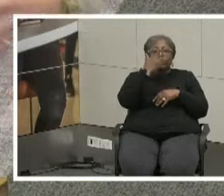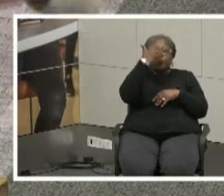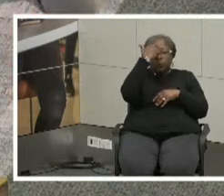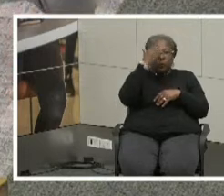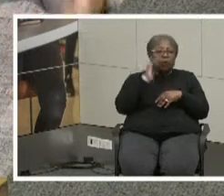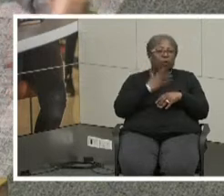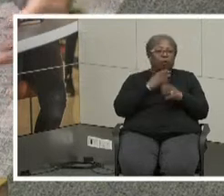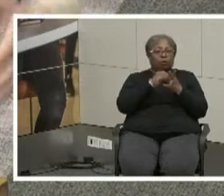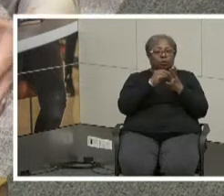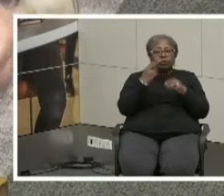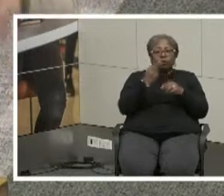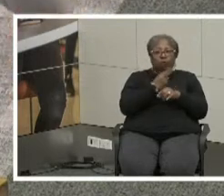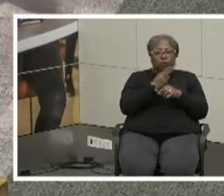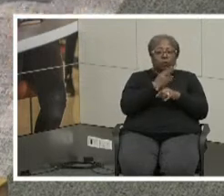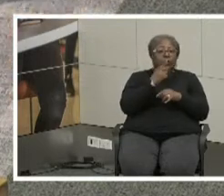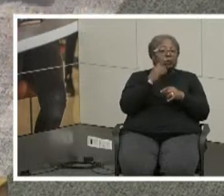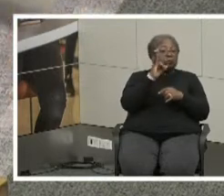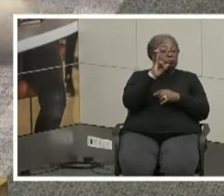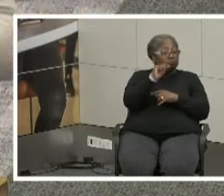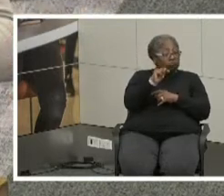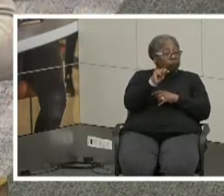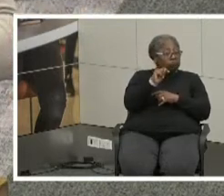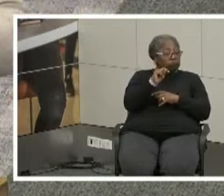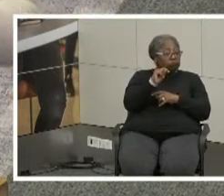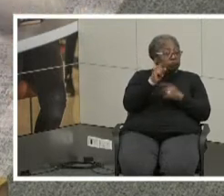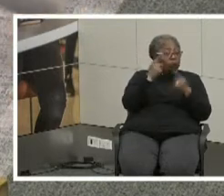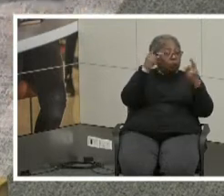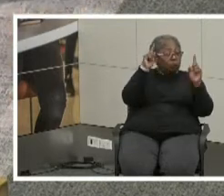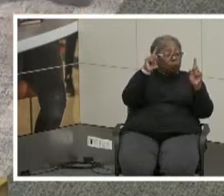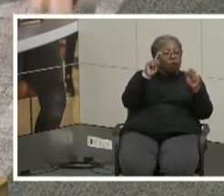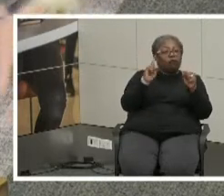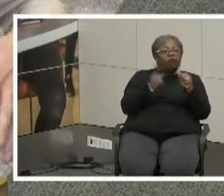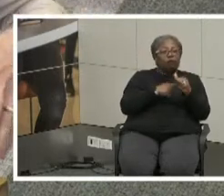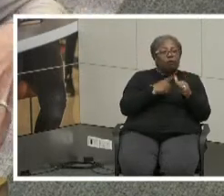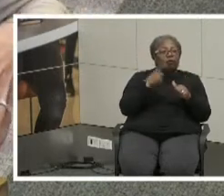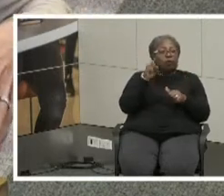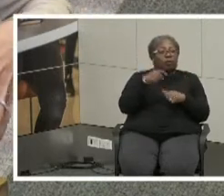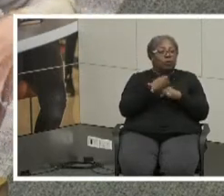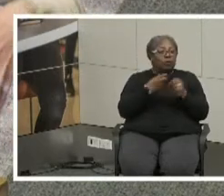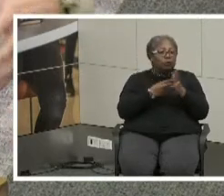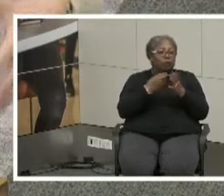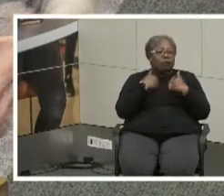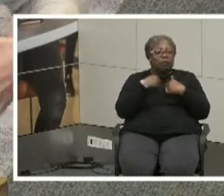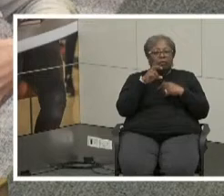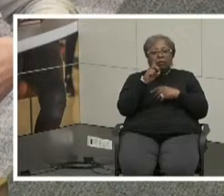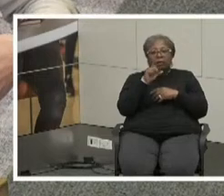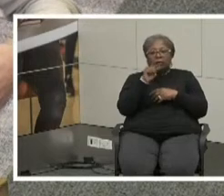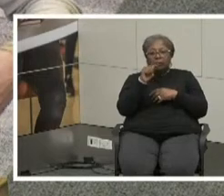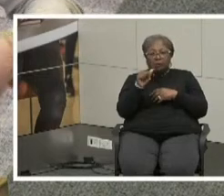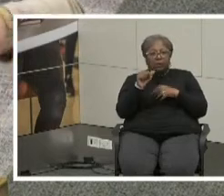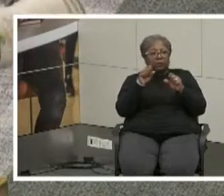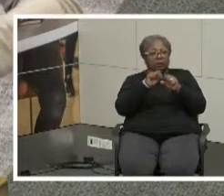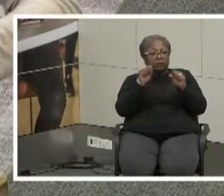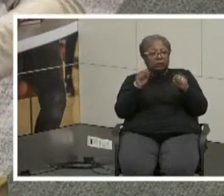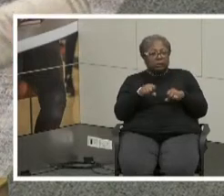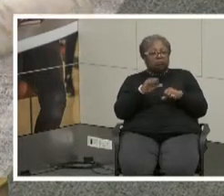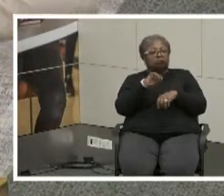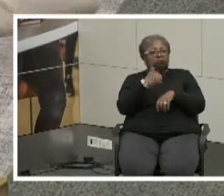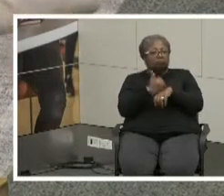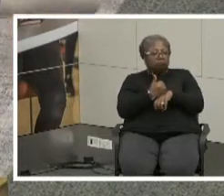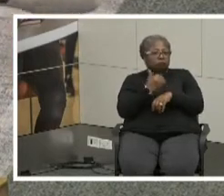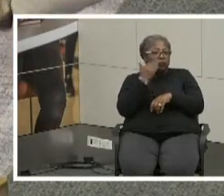students using it and is it working and so the first thing we actually do is try to make sure we have the right data structures and systems in place to